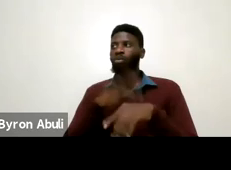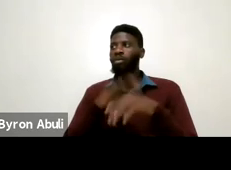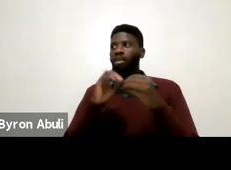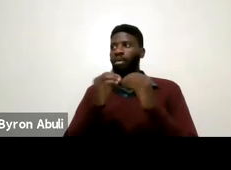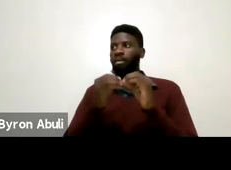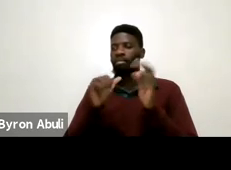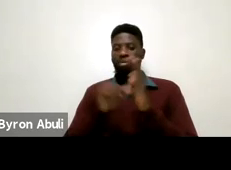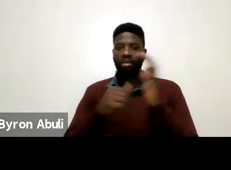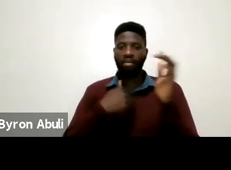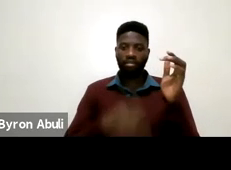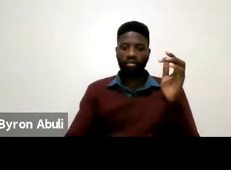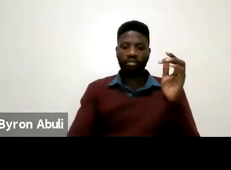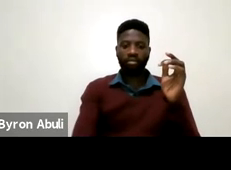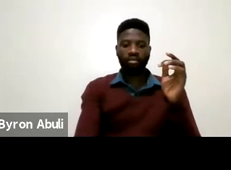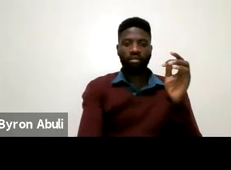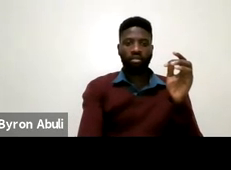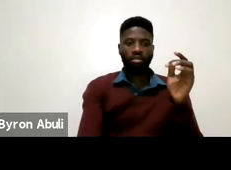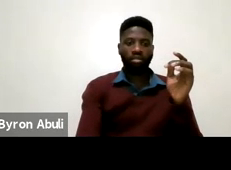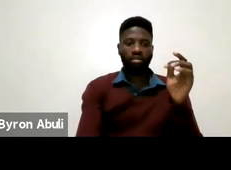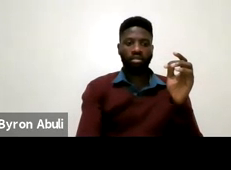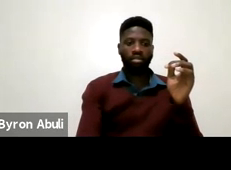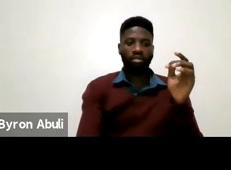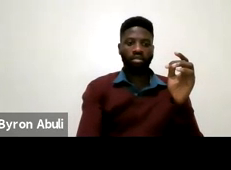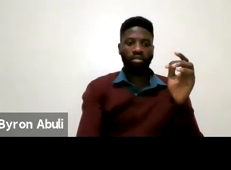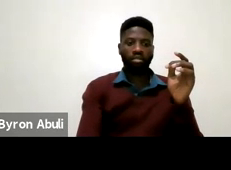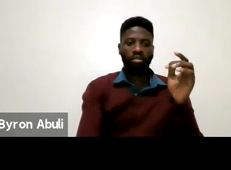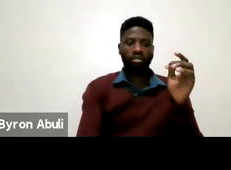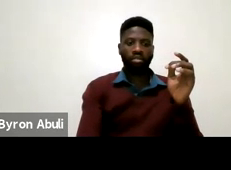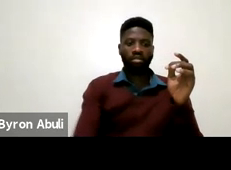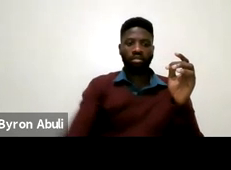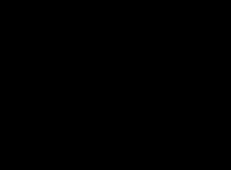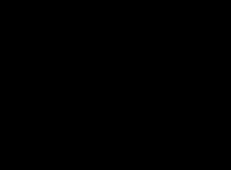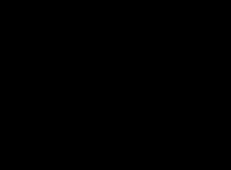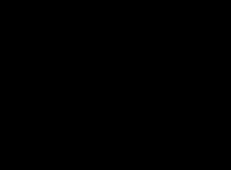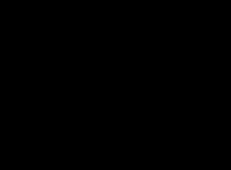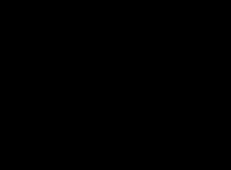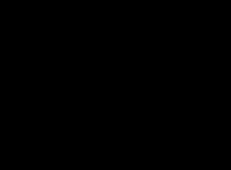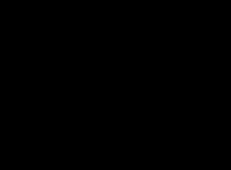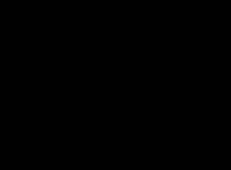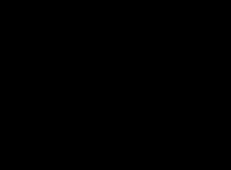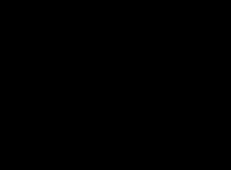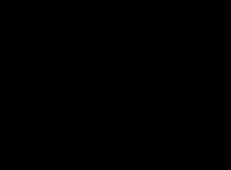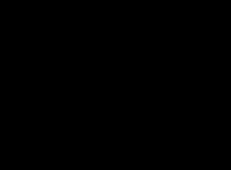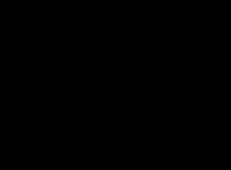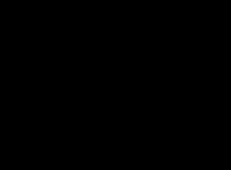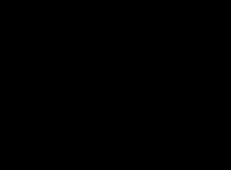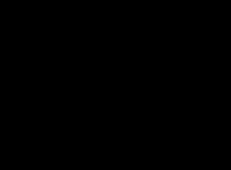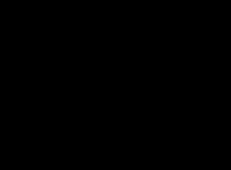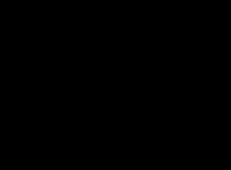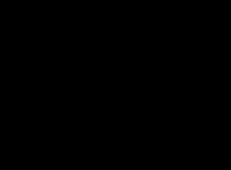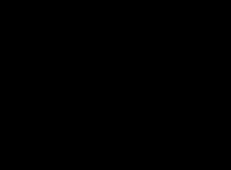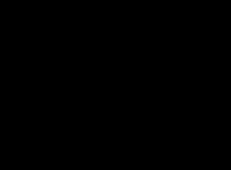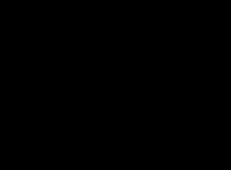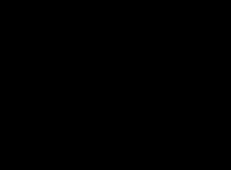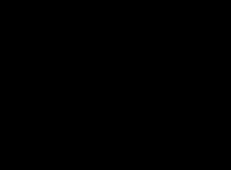your focus. It's high time you reevaluated about your priorities. And this is where I normally use the pairwise